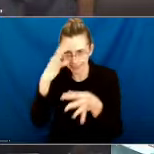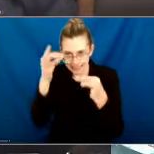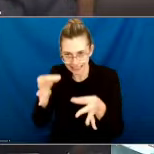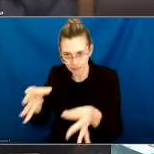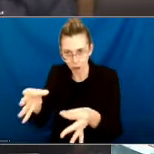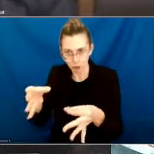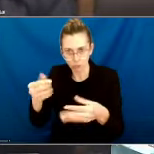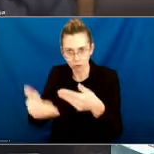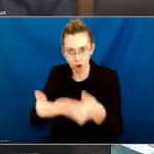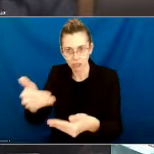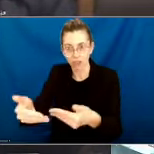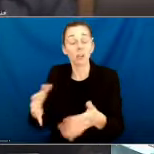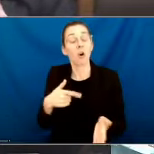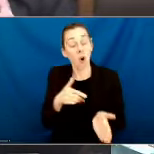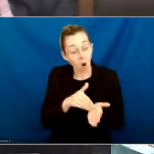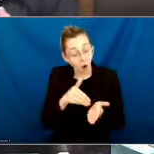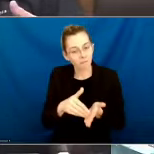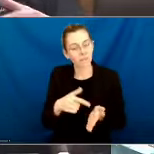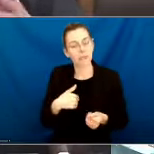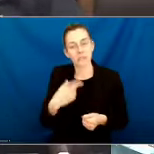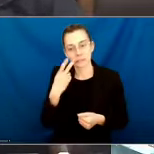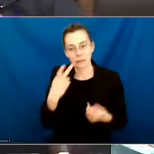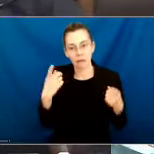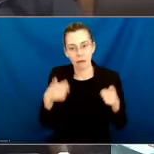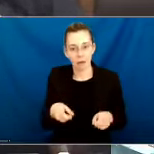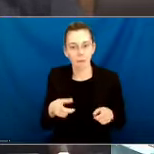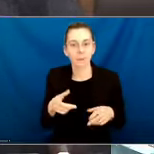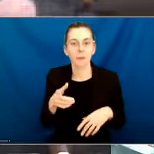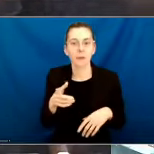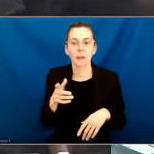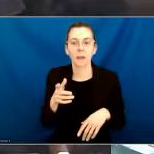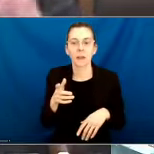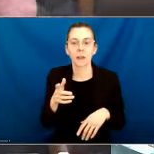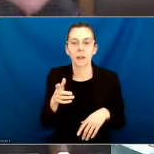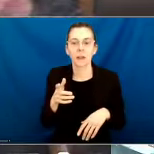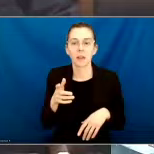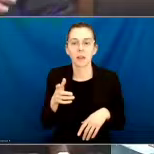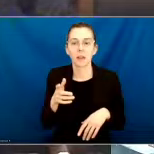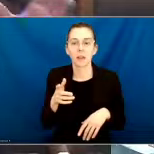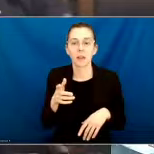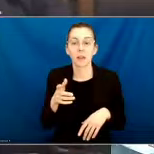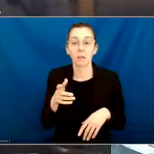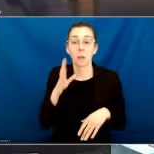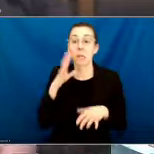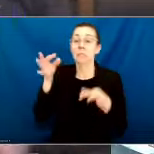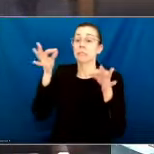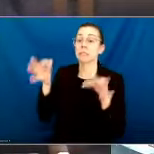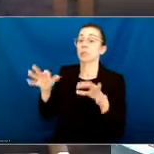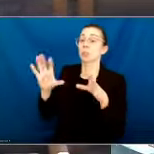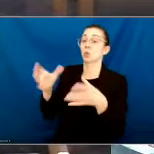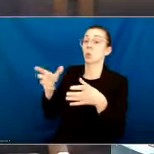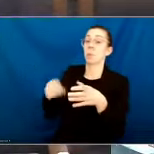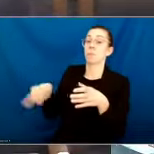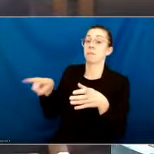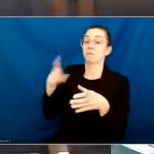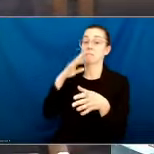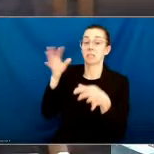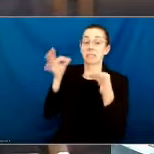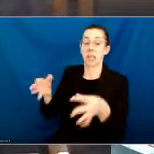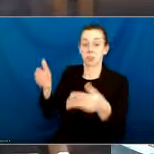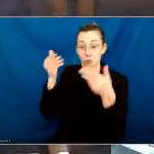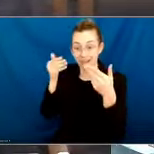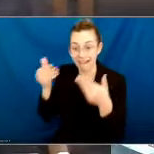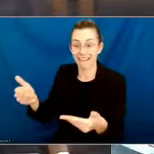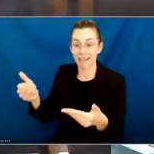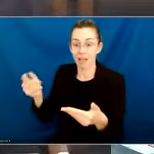where the decision-making group decides to move ahead on the decision, then goes